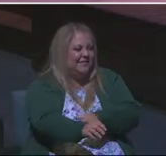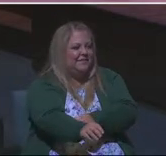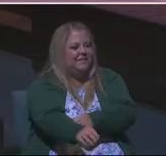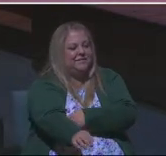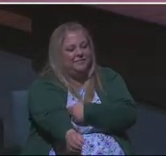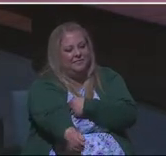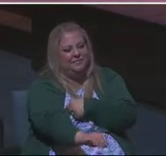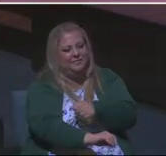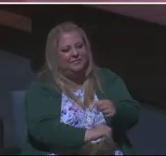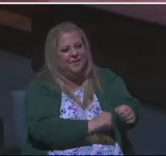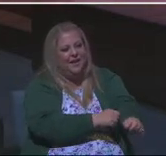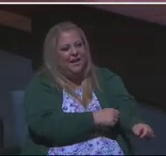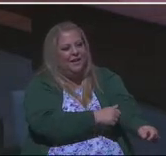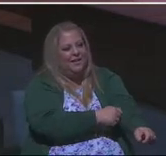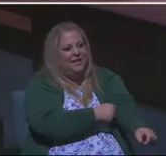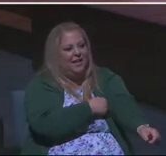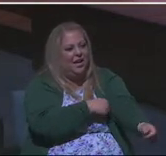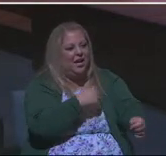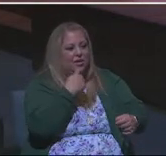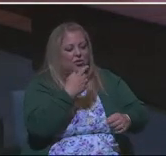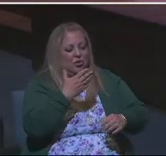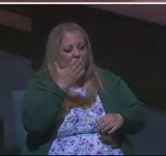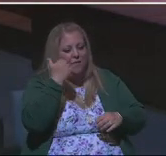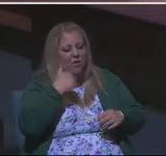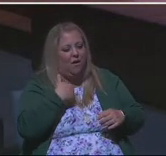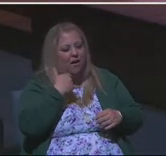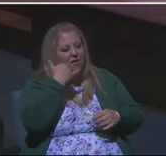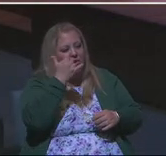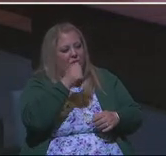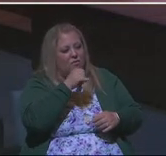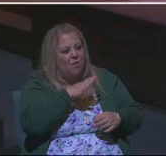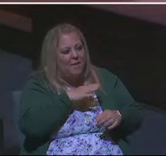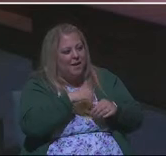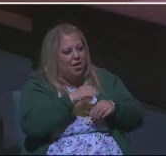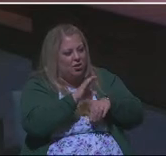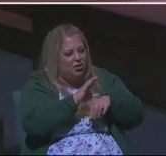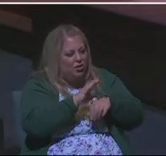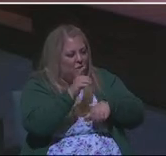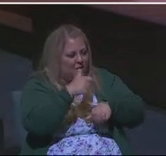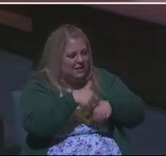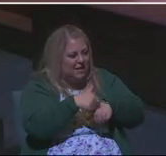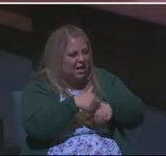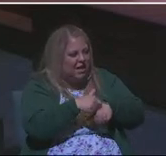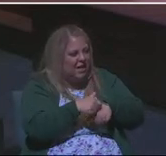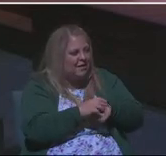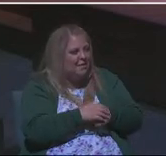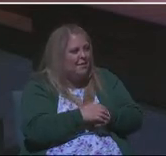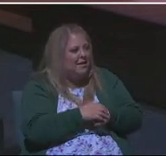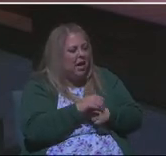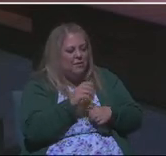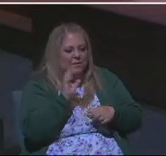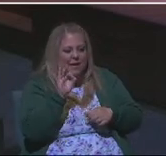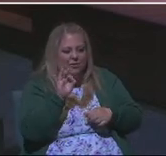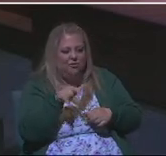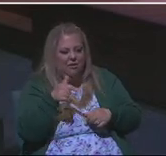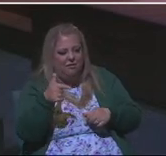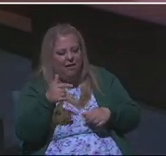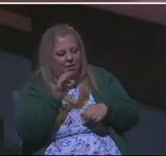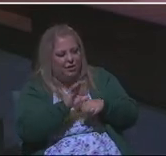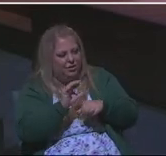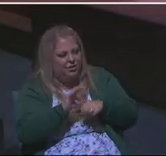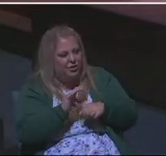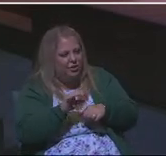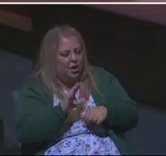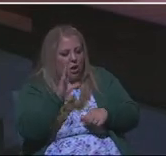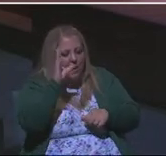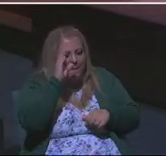I've told you before, I called a lady in our church one time. I was trying to talk to her husband, and I called a lady in our church when I was pastoring at another church, and her little boy